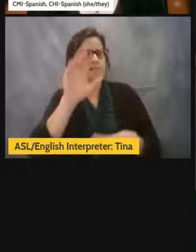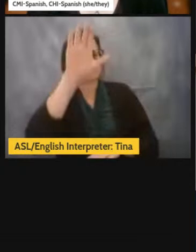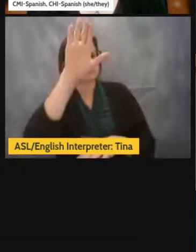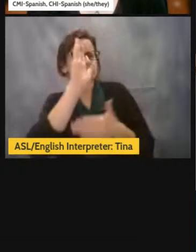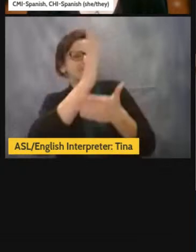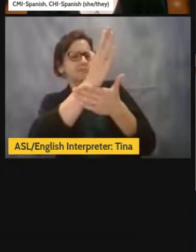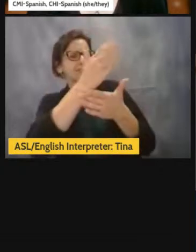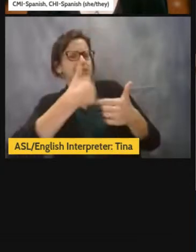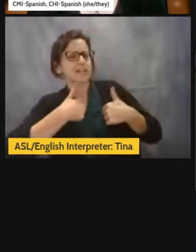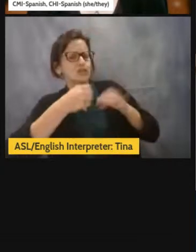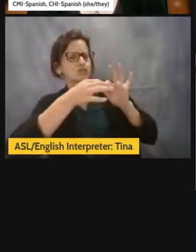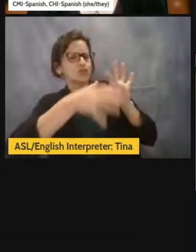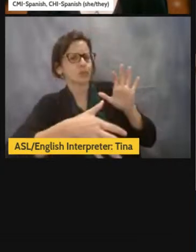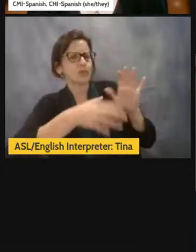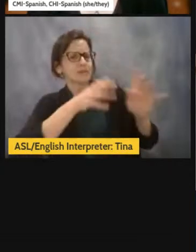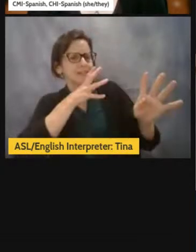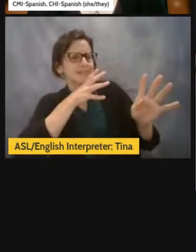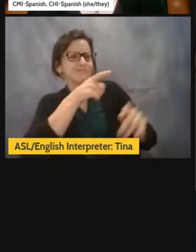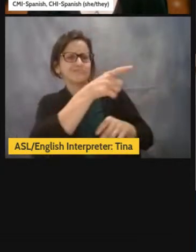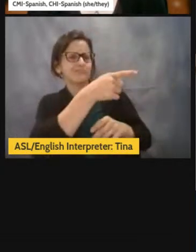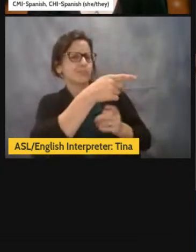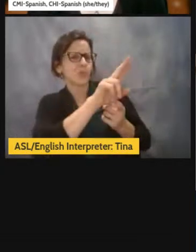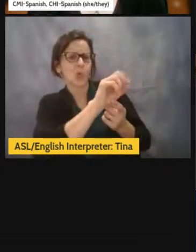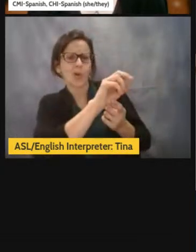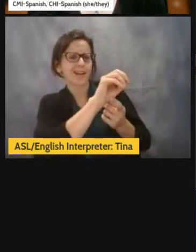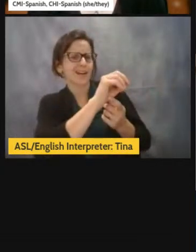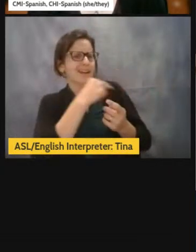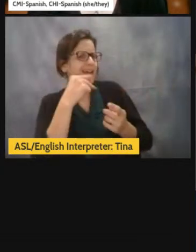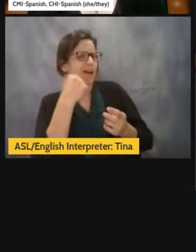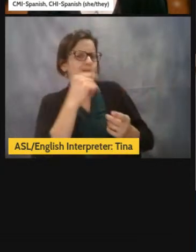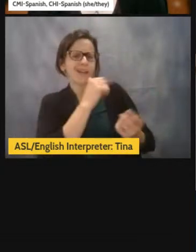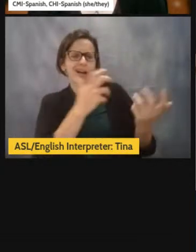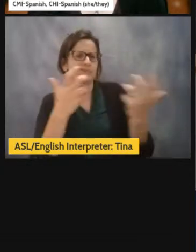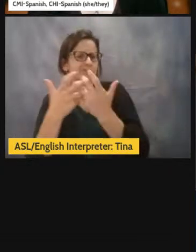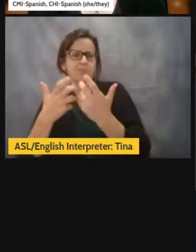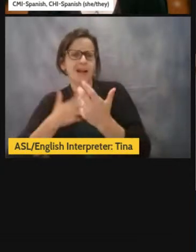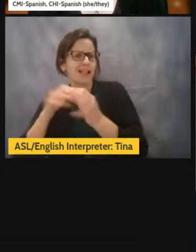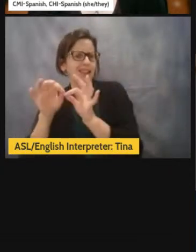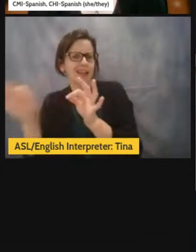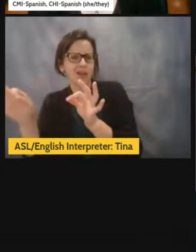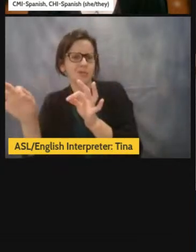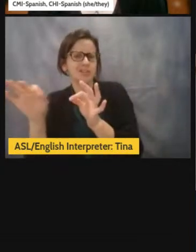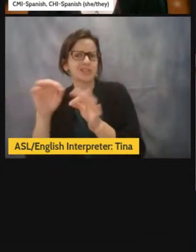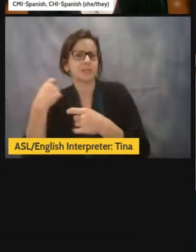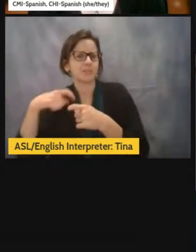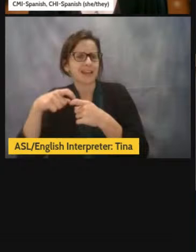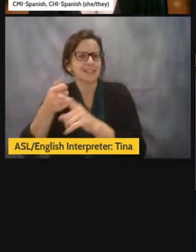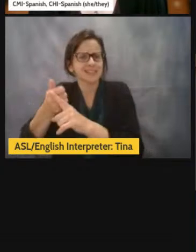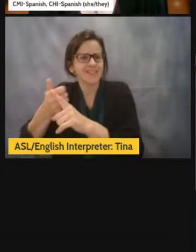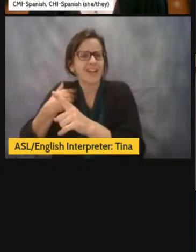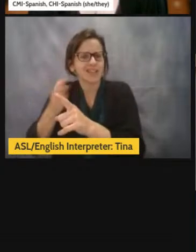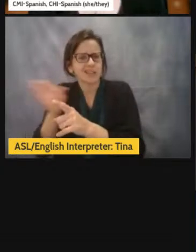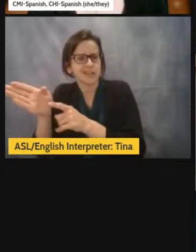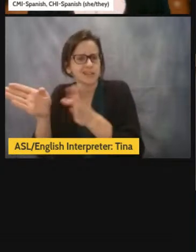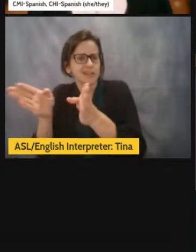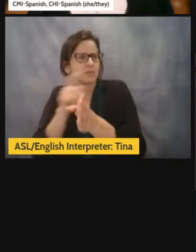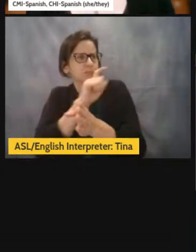your pronouns don't exist in my language. Spanish is a gendered language, so you have to choose one, he or